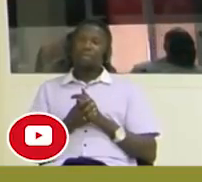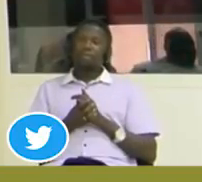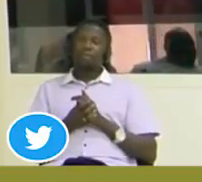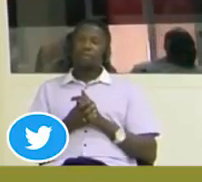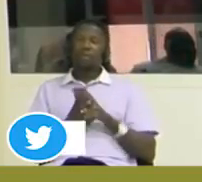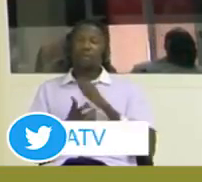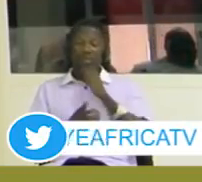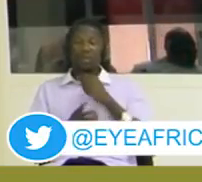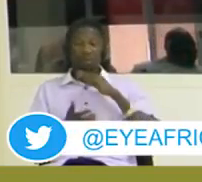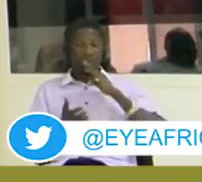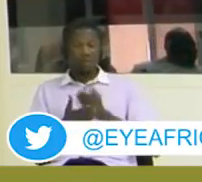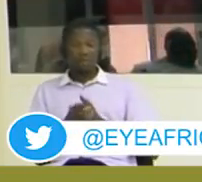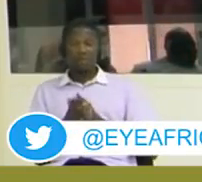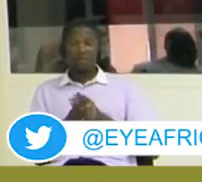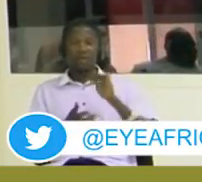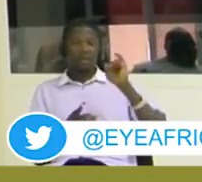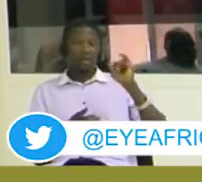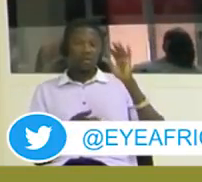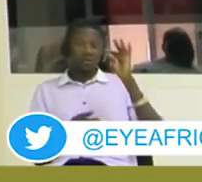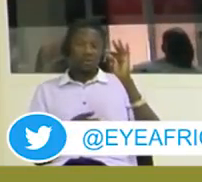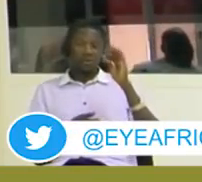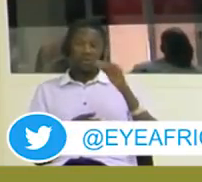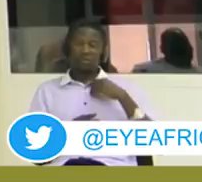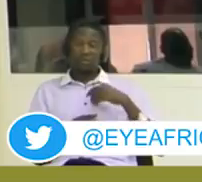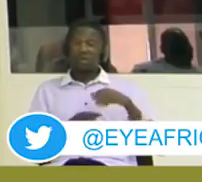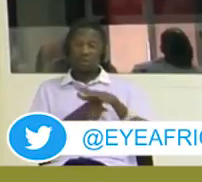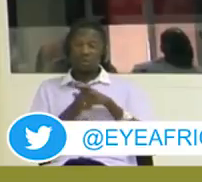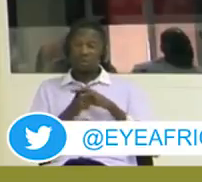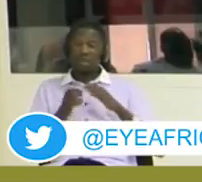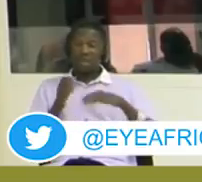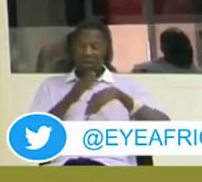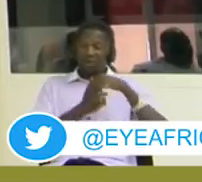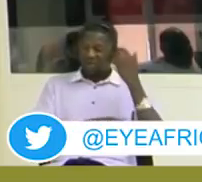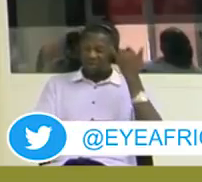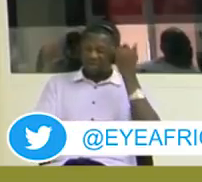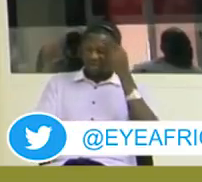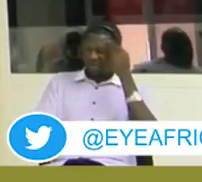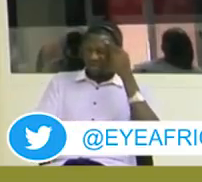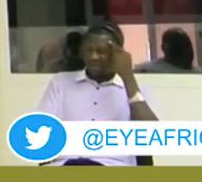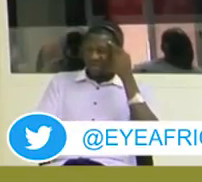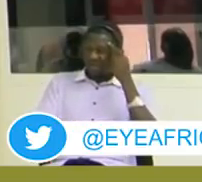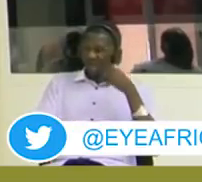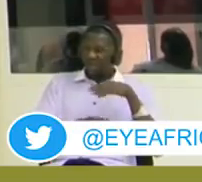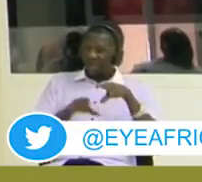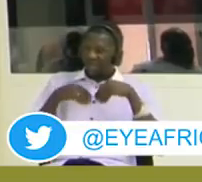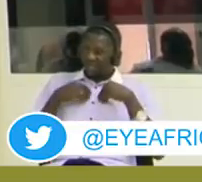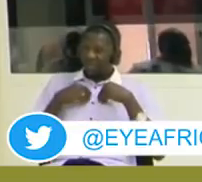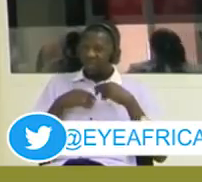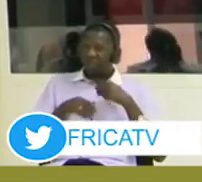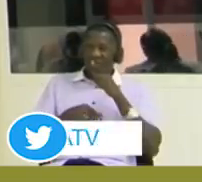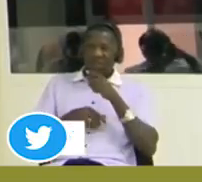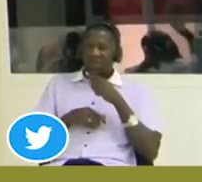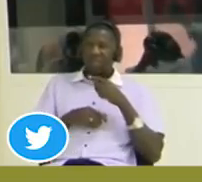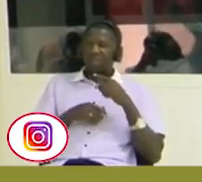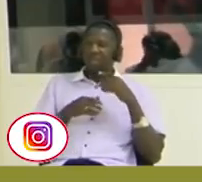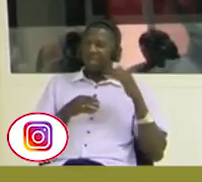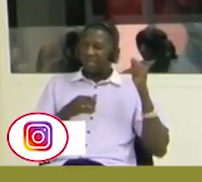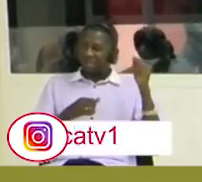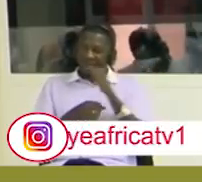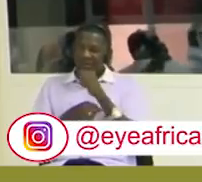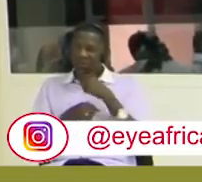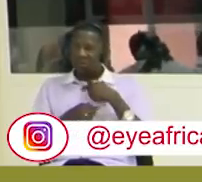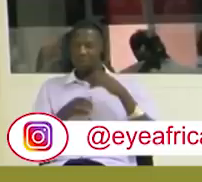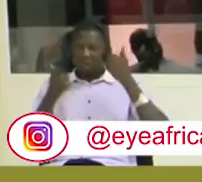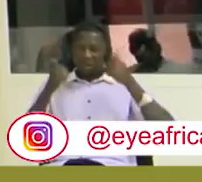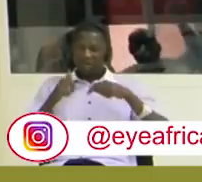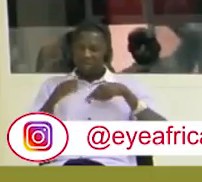would have been completely out of his mind to allow such a crime to be conducted or to be done in his